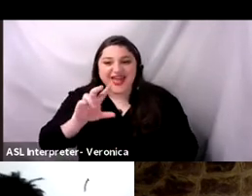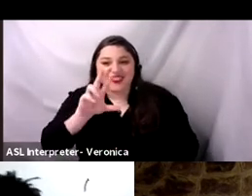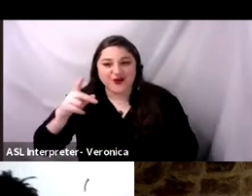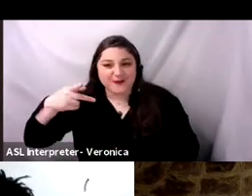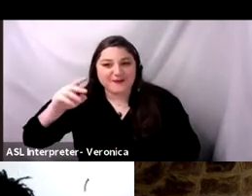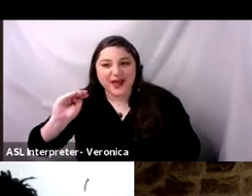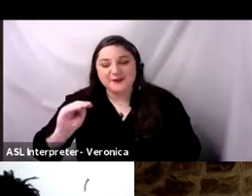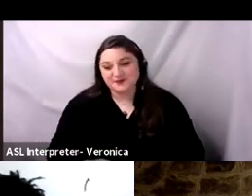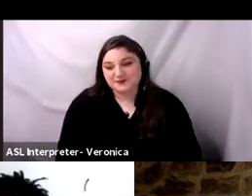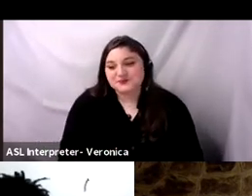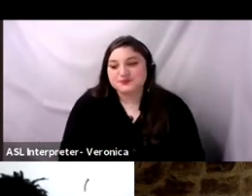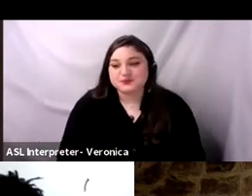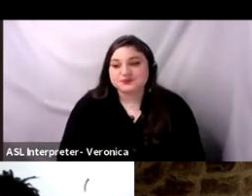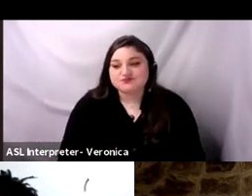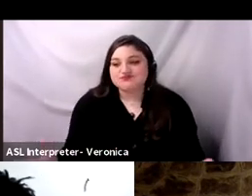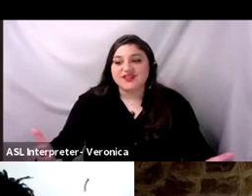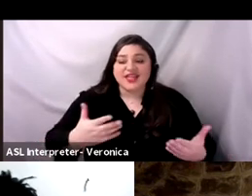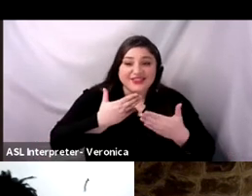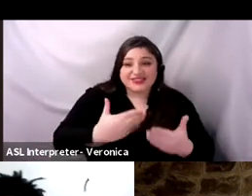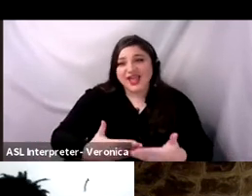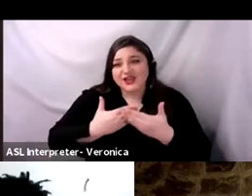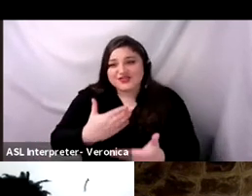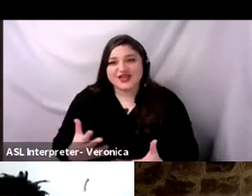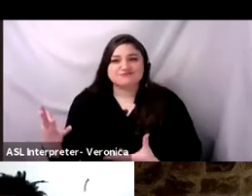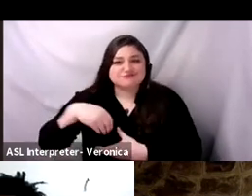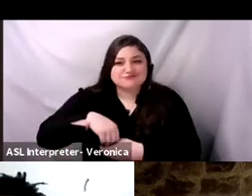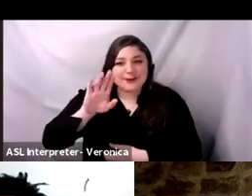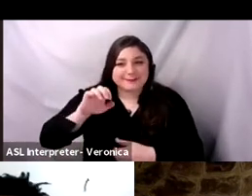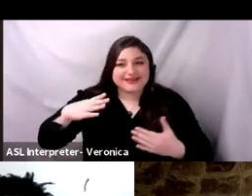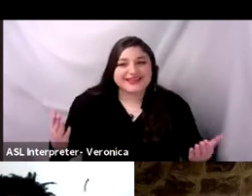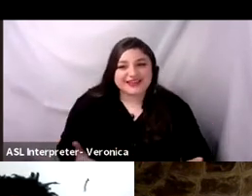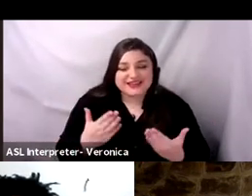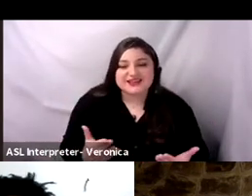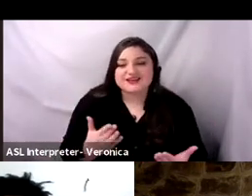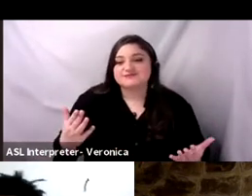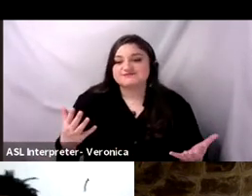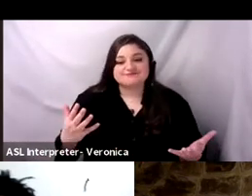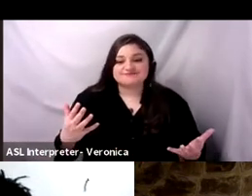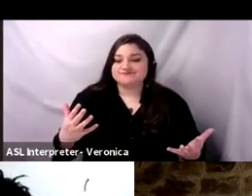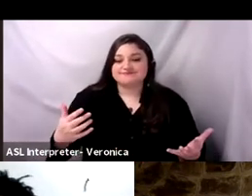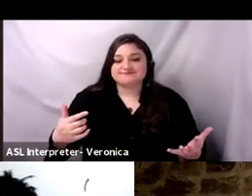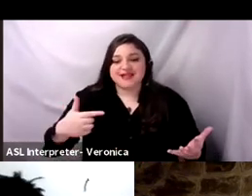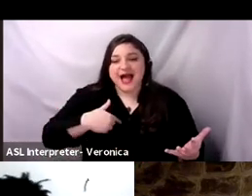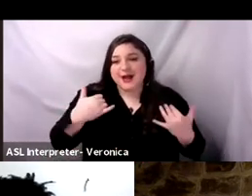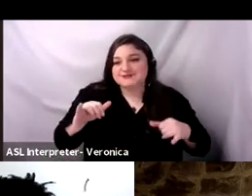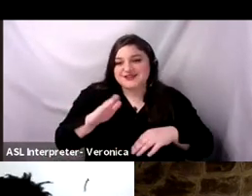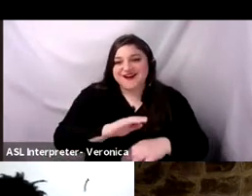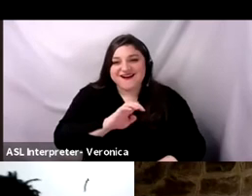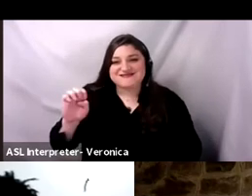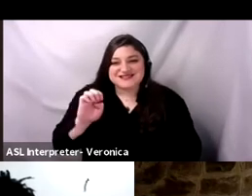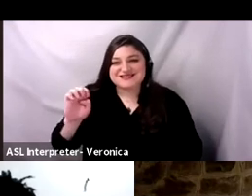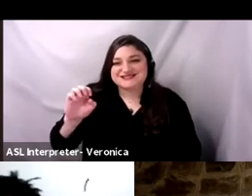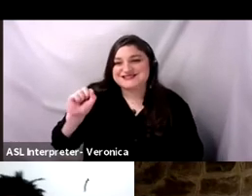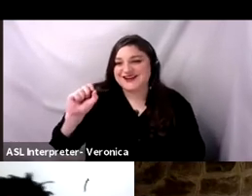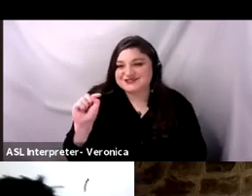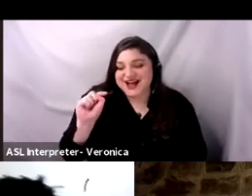Okay. So thank you all for being here. I'm still on Eastern Standard Time, so I have some energy, but we